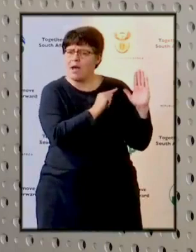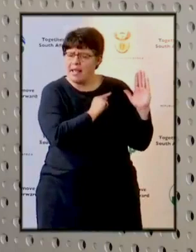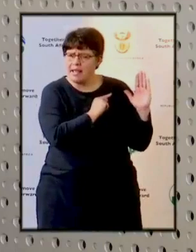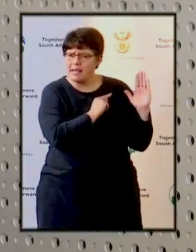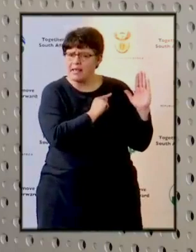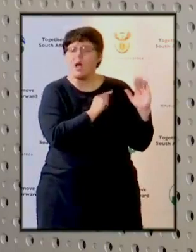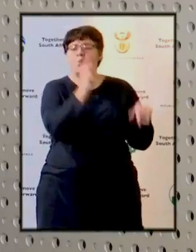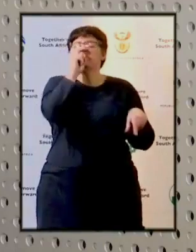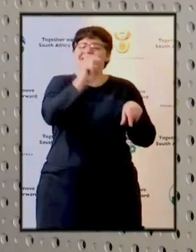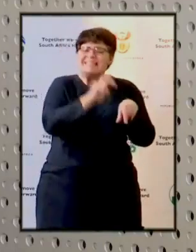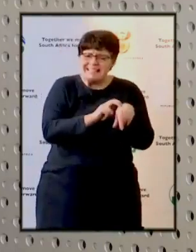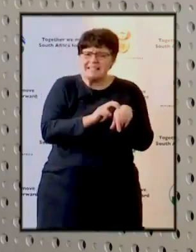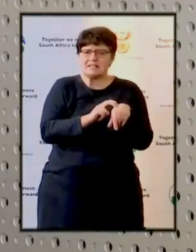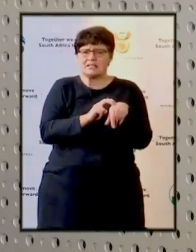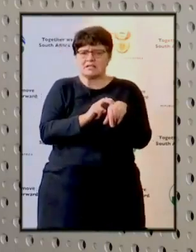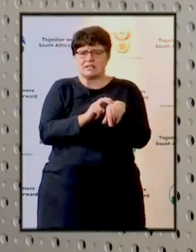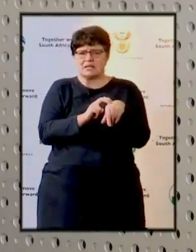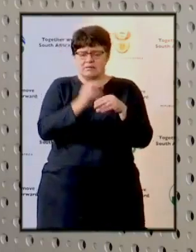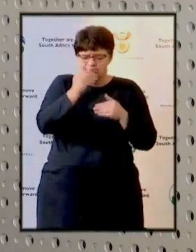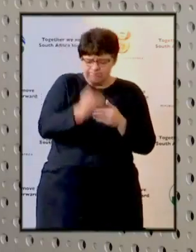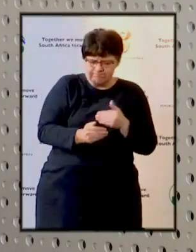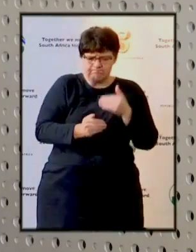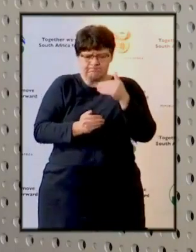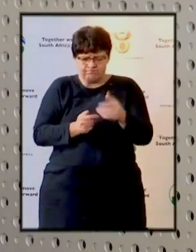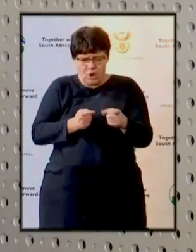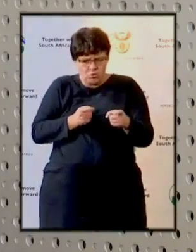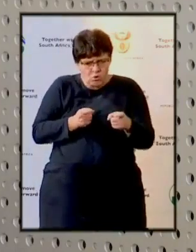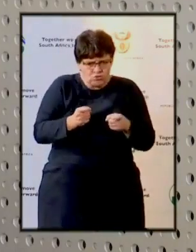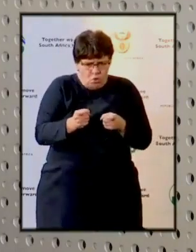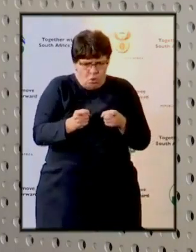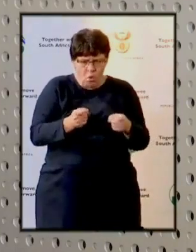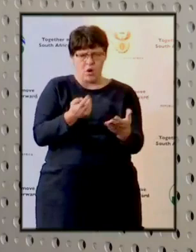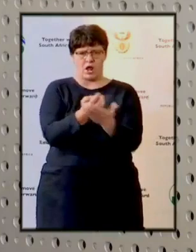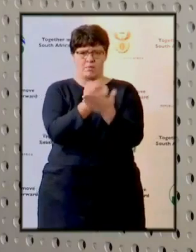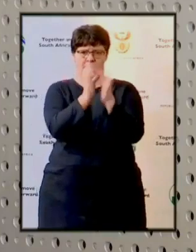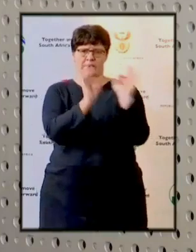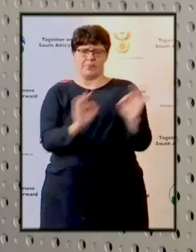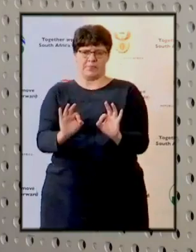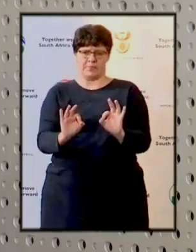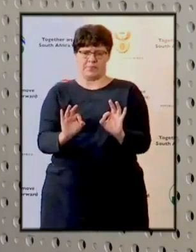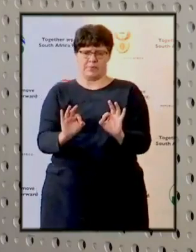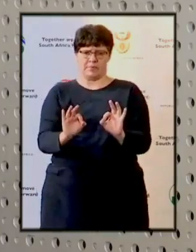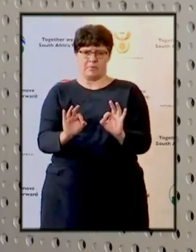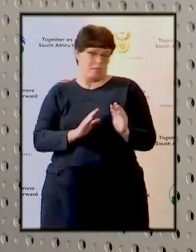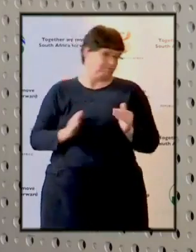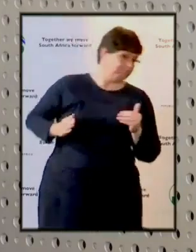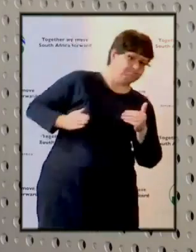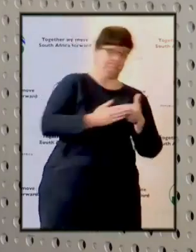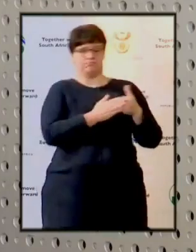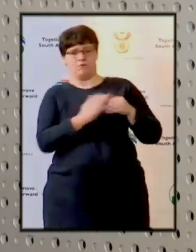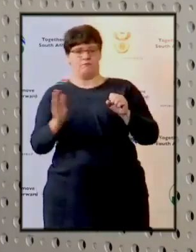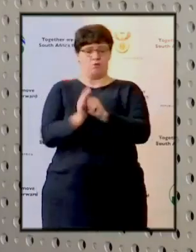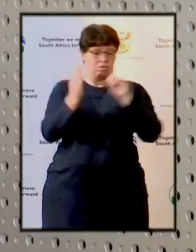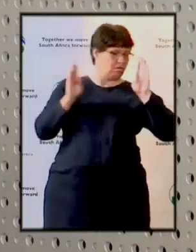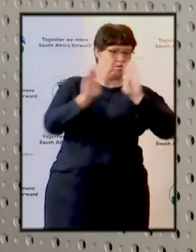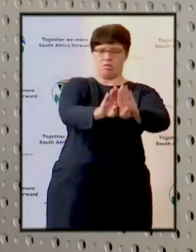controlled, gradual, step-by-step opening of the economy, as opposed to keeping it completely in lockdown